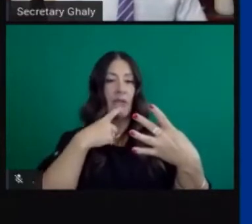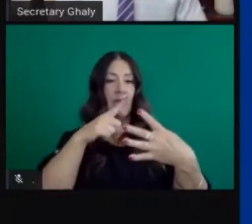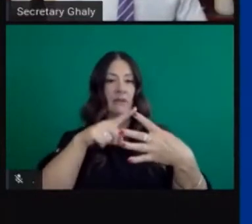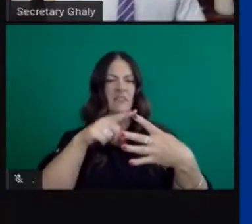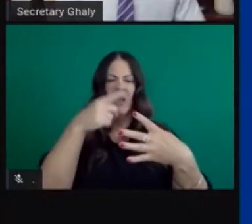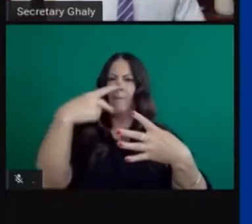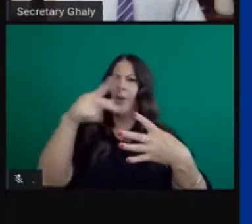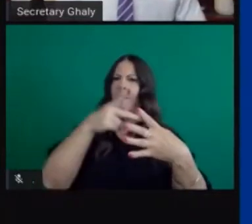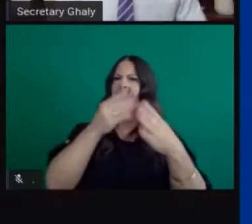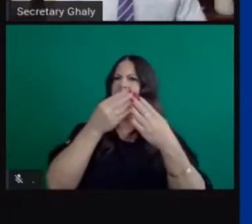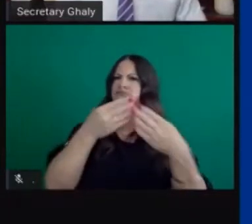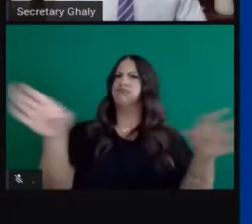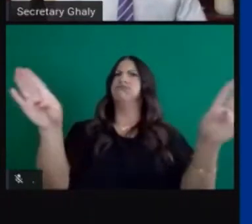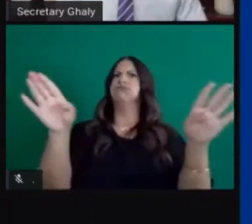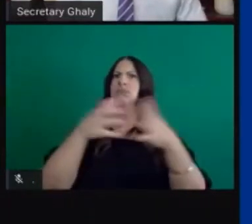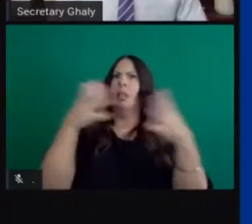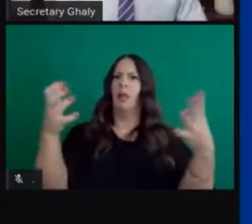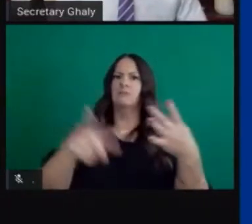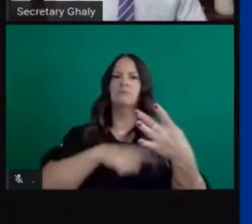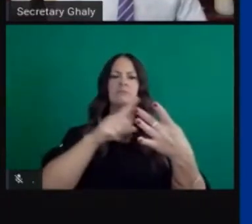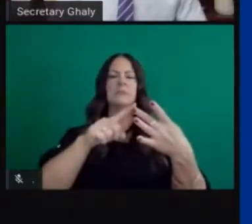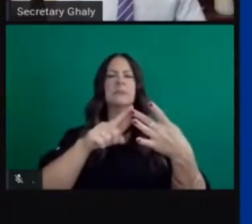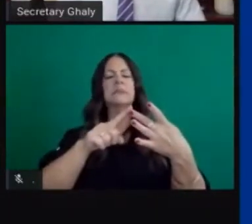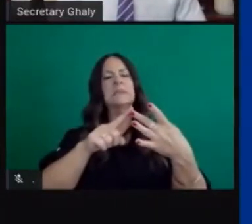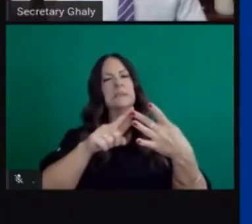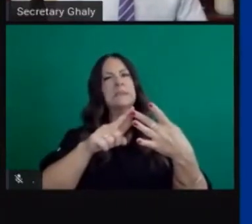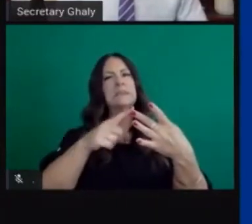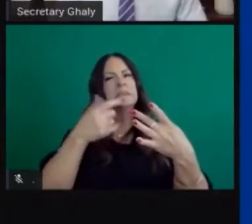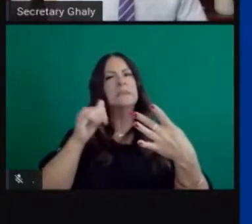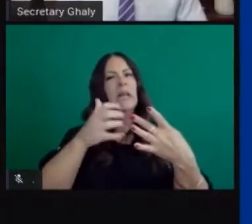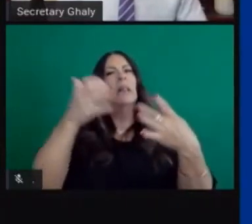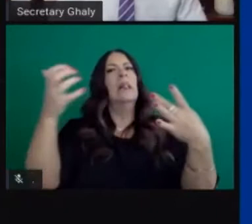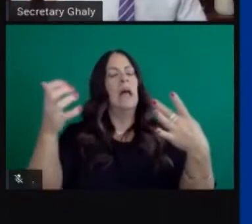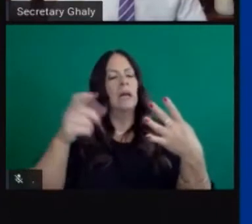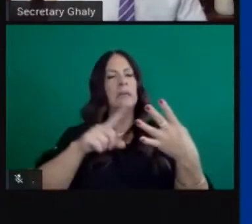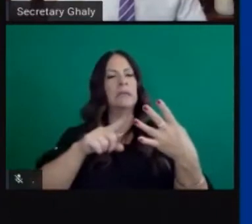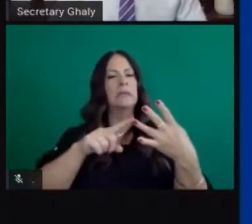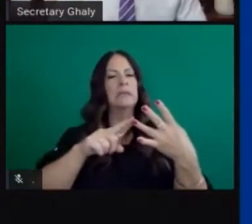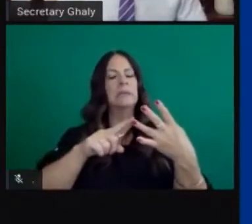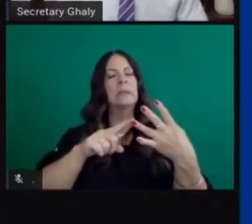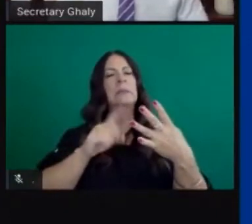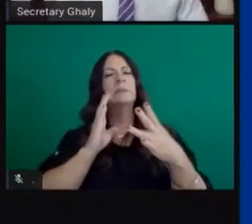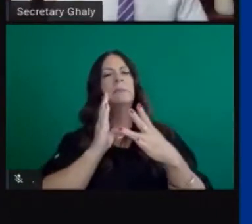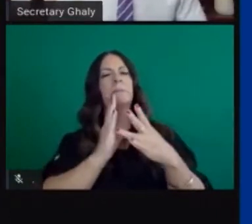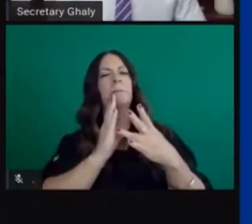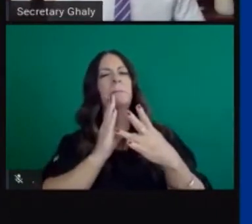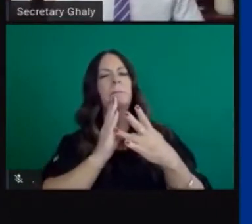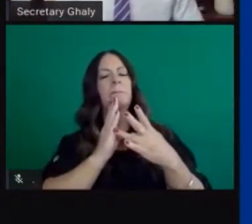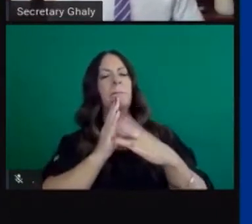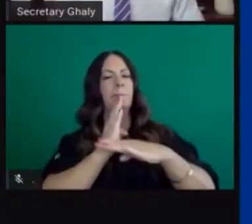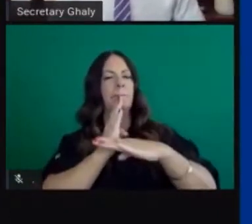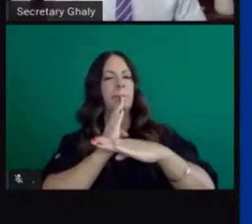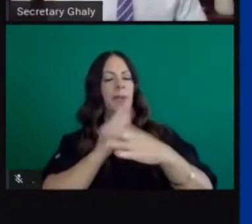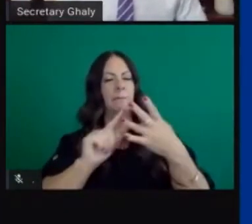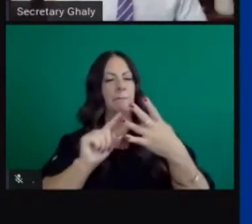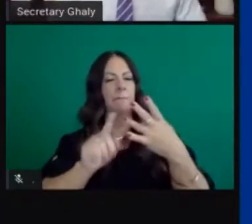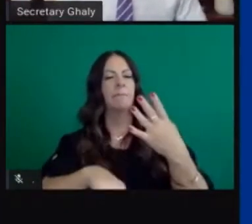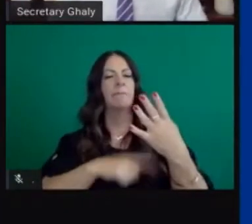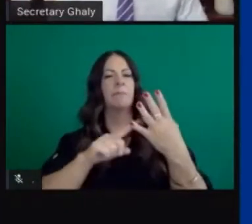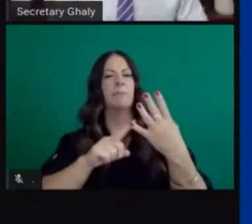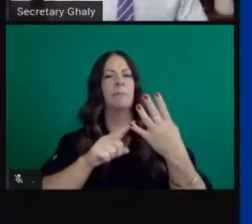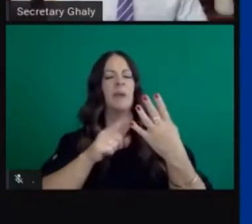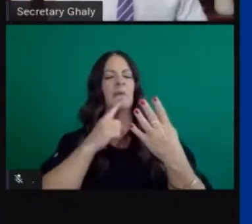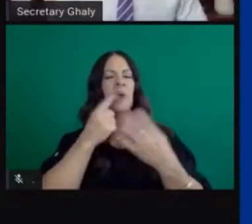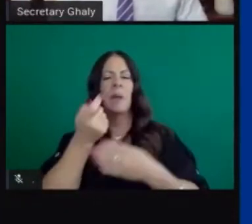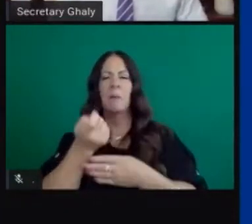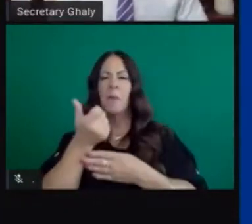transmission, orange moderate transmission, and yellow minimal transmission. You'll see that